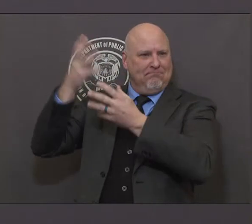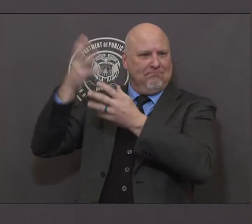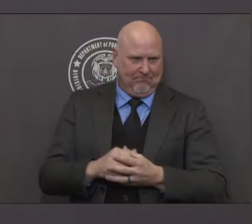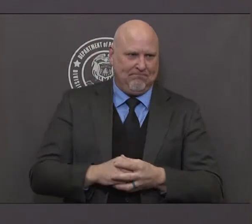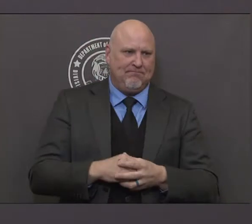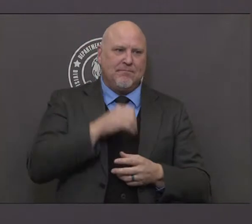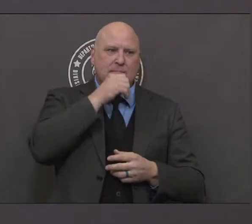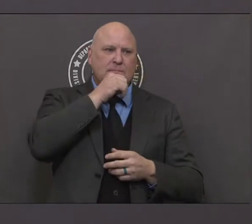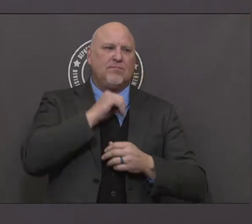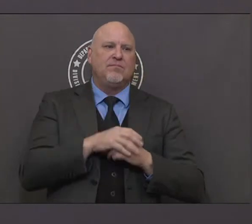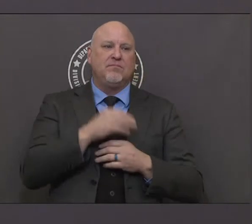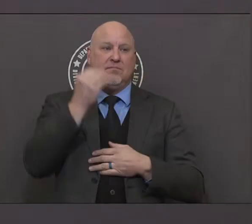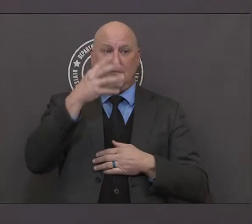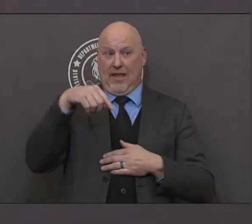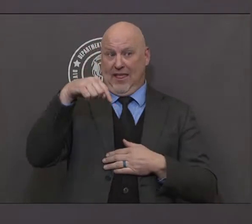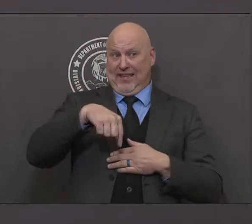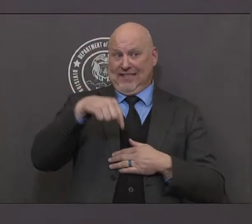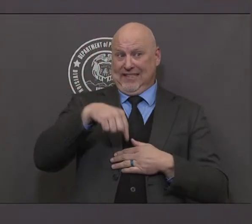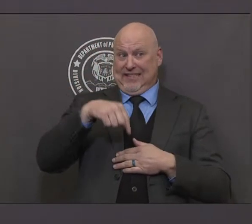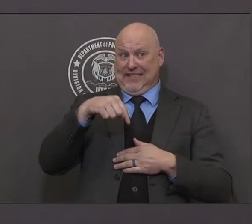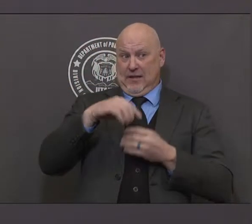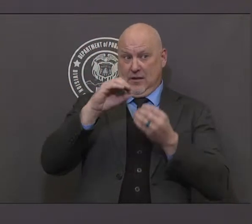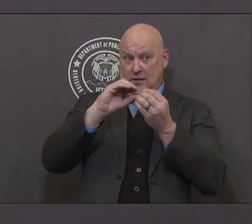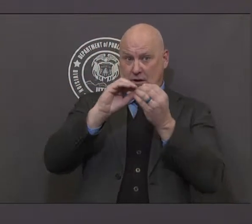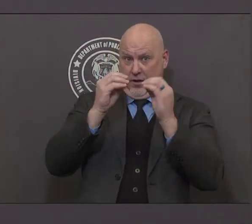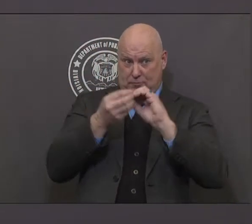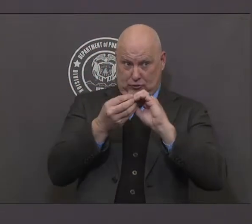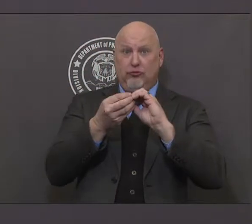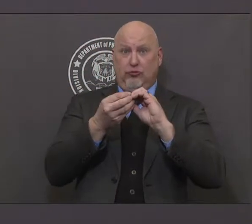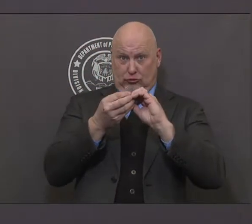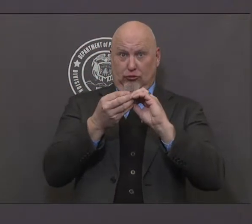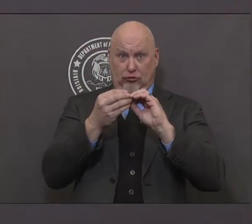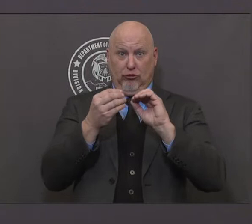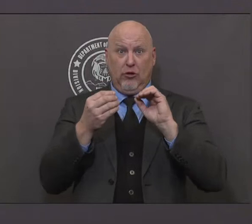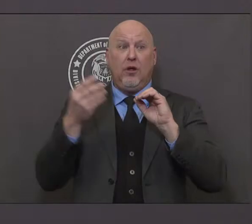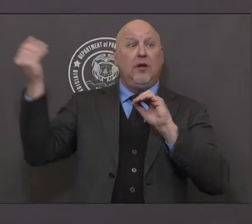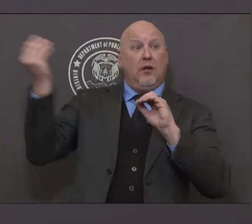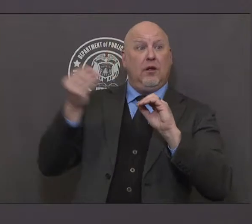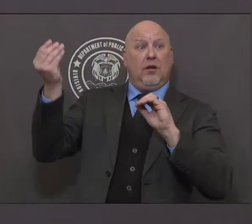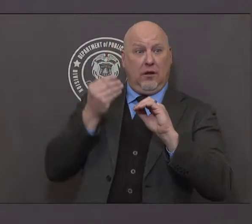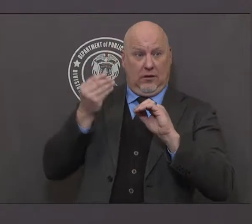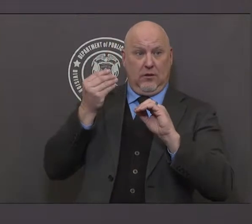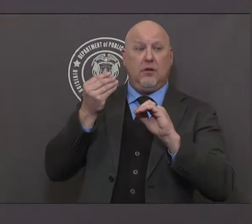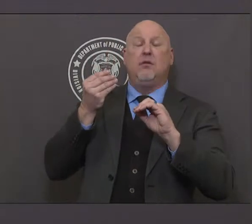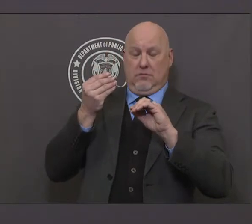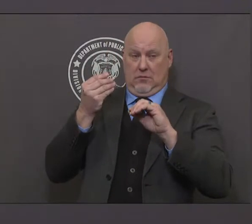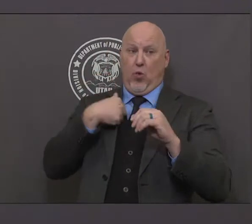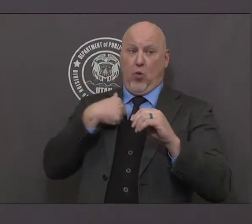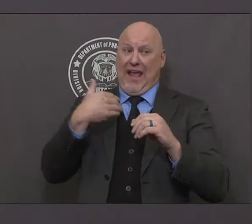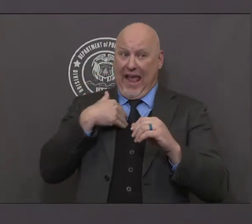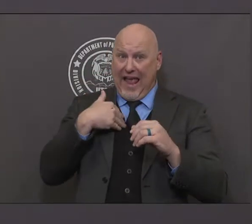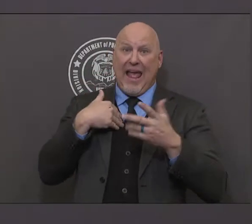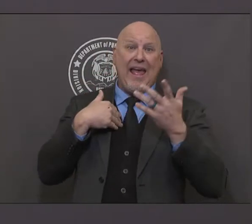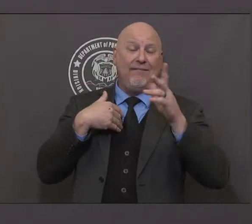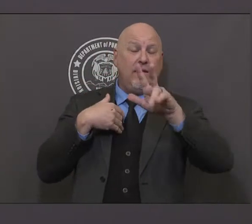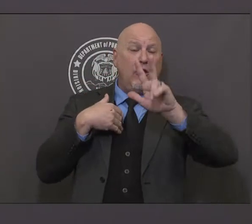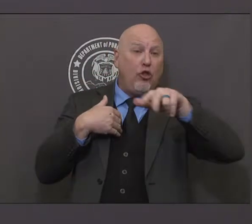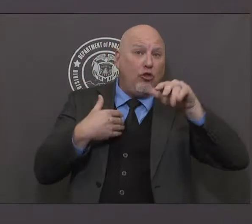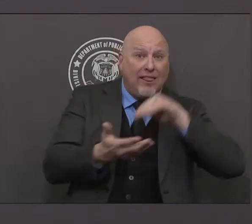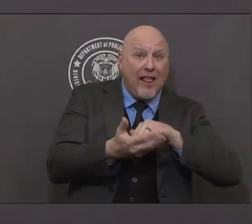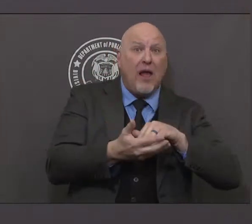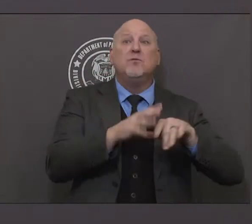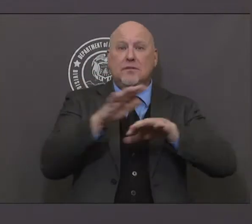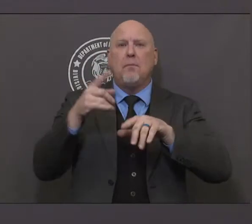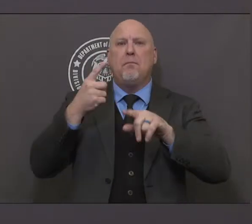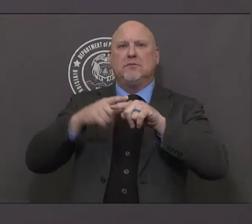given to states. So the federal government has partnered with Walmart's and Smith's locations, Smith's pharmacies in the